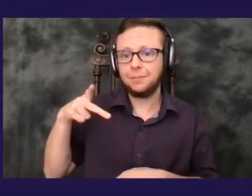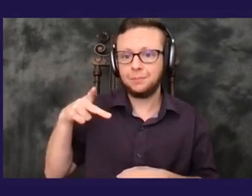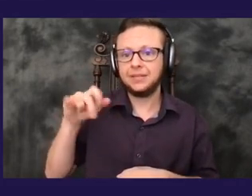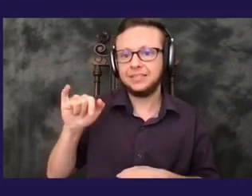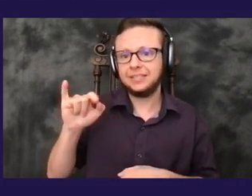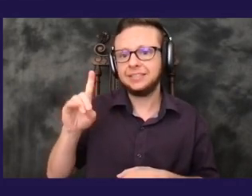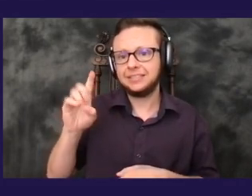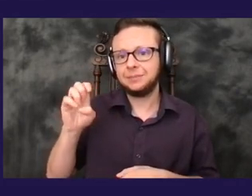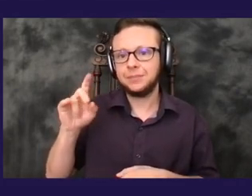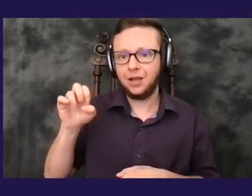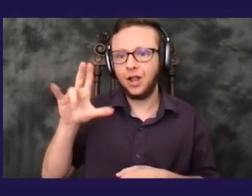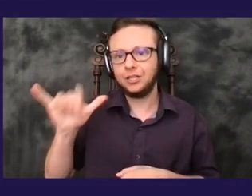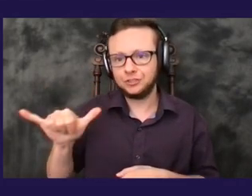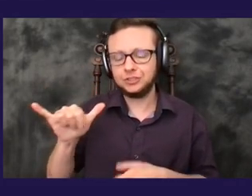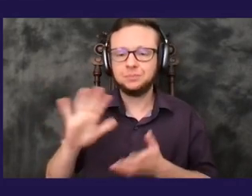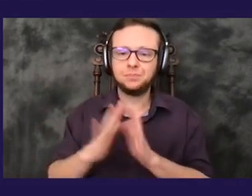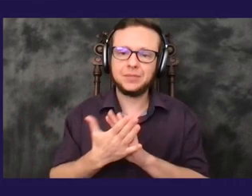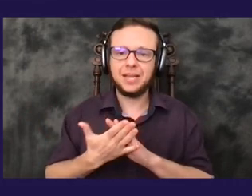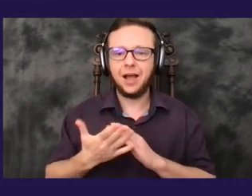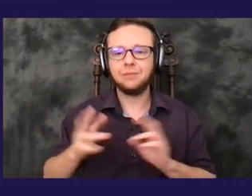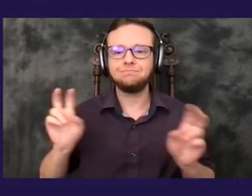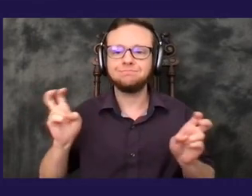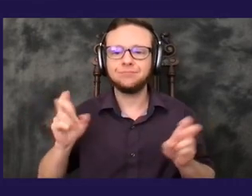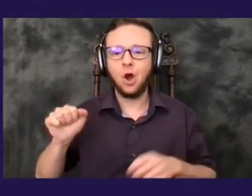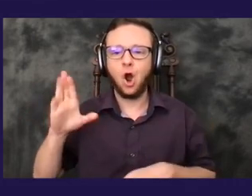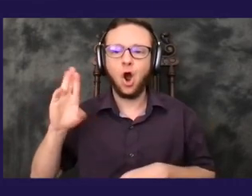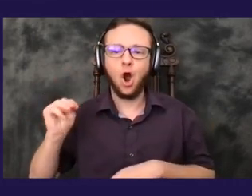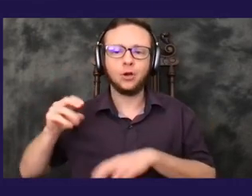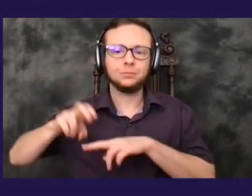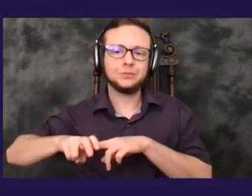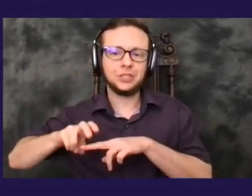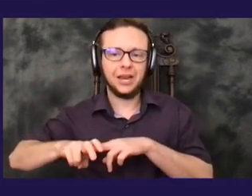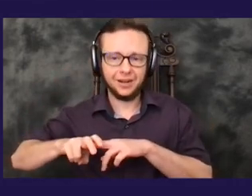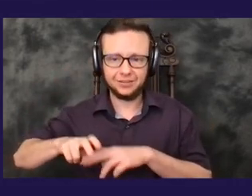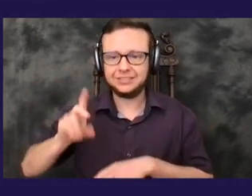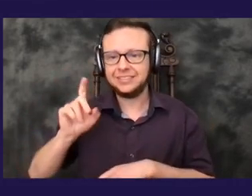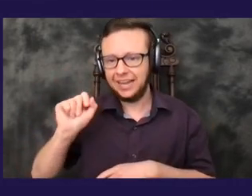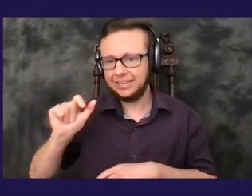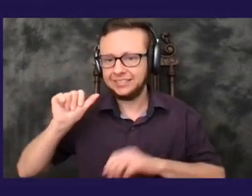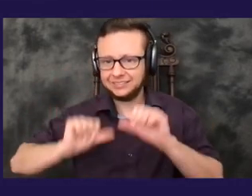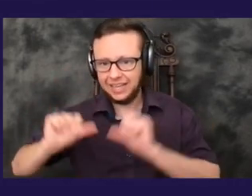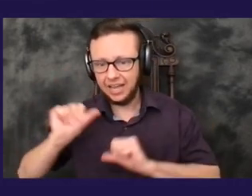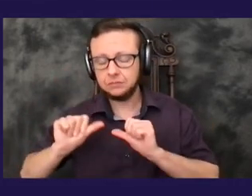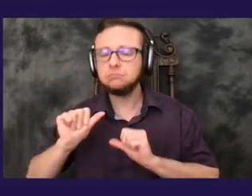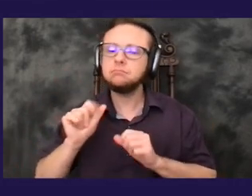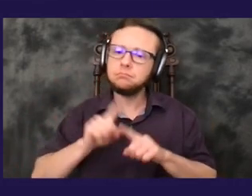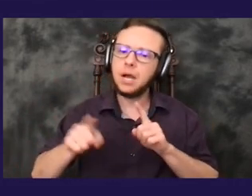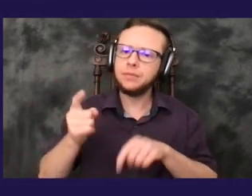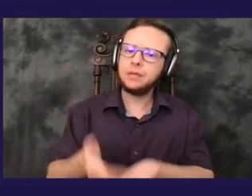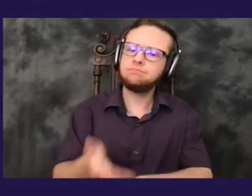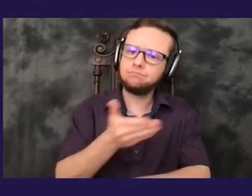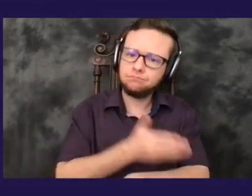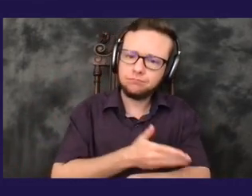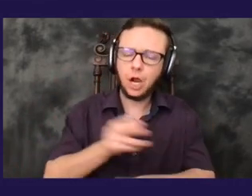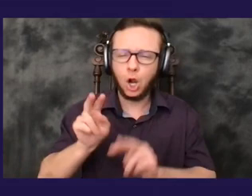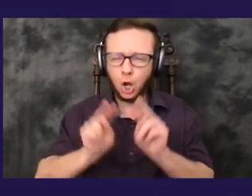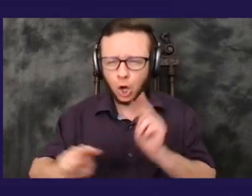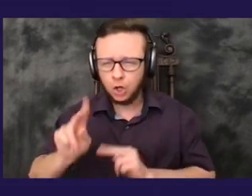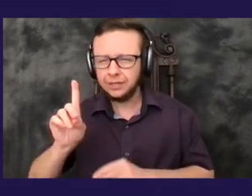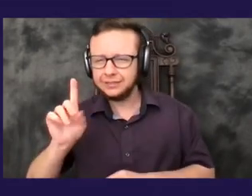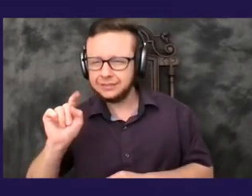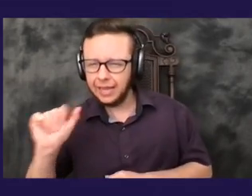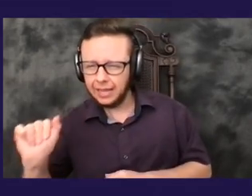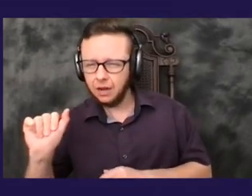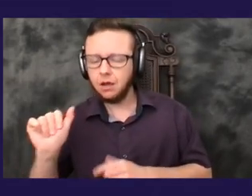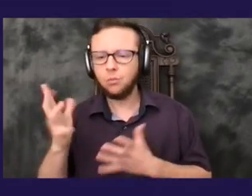data scientists, for better or for worse, have gotten much better at least looking at the data and then wanting to think about how to